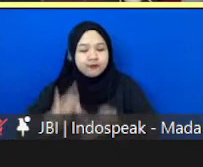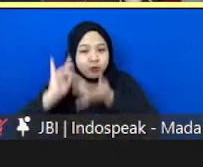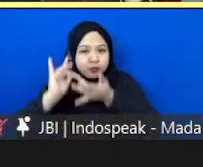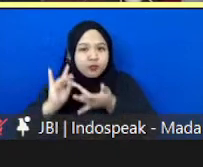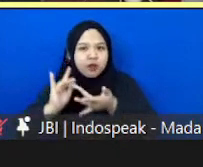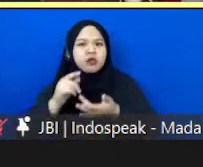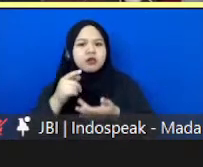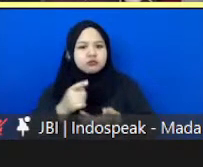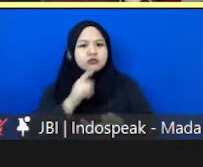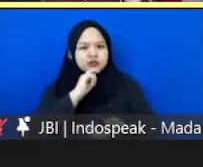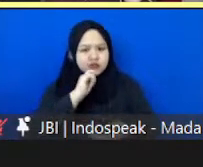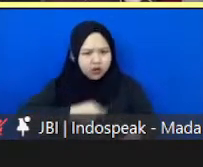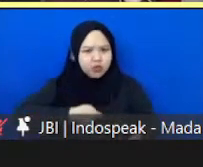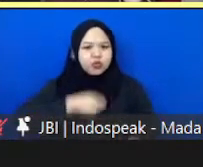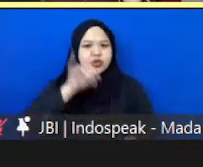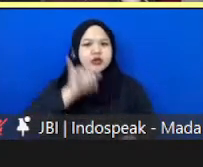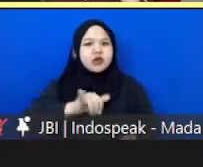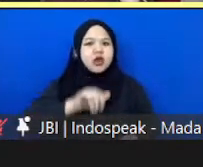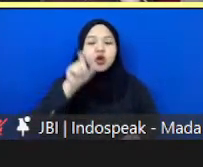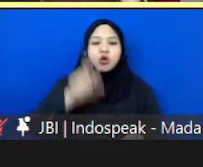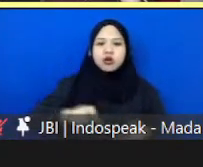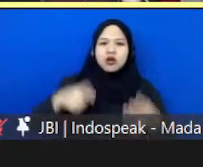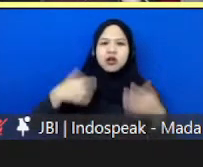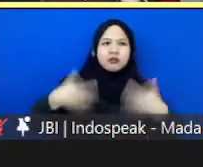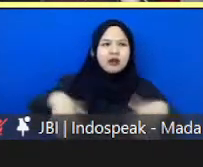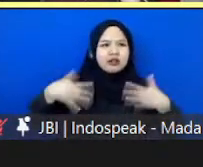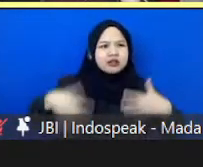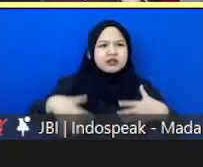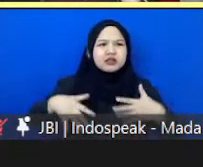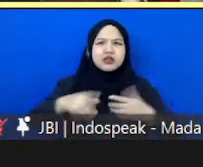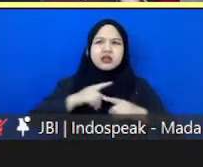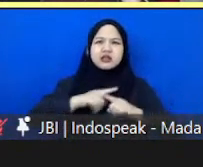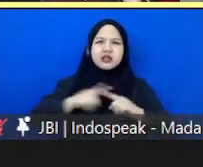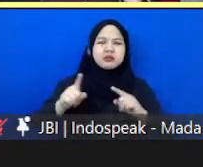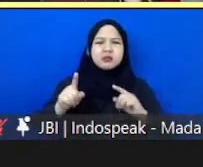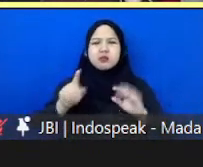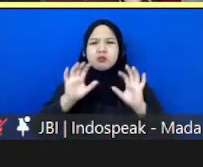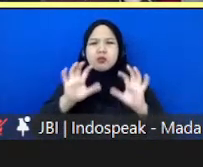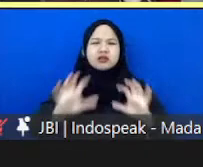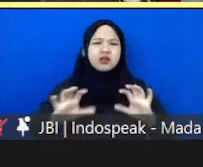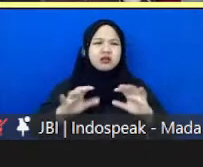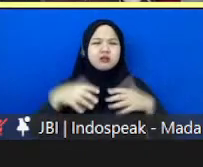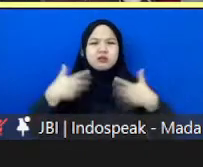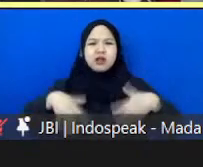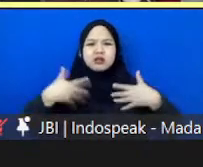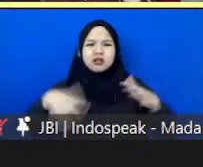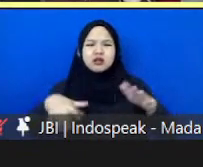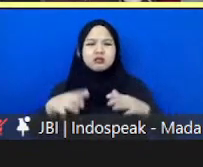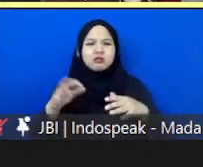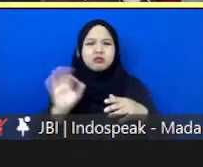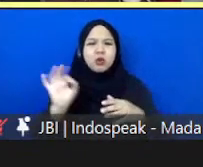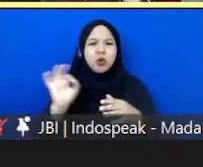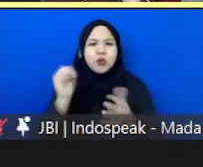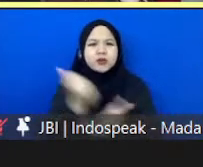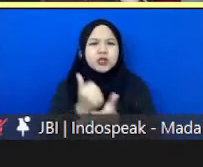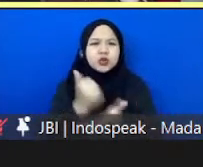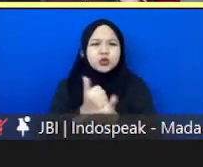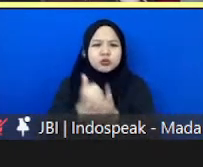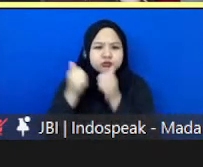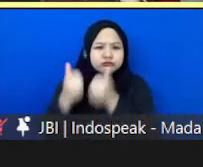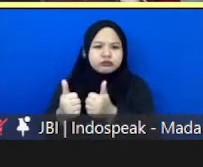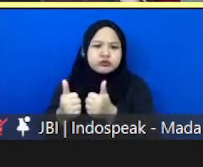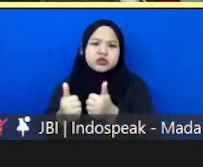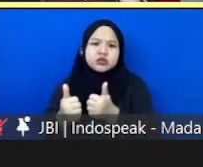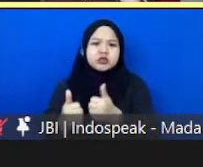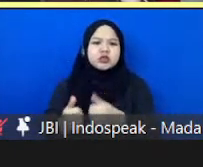these practitioners to be ambiguous and systematically overlooked. And prevailing sentiment about informal care is a negative